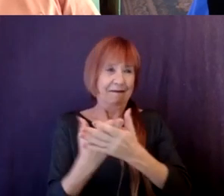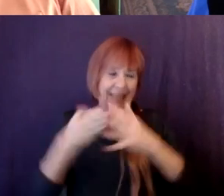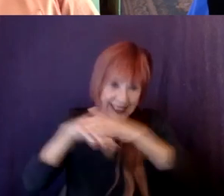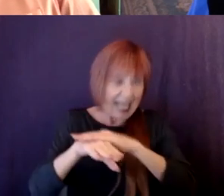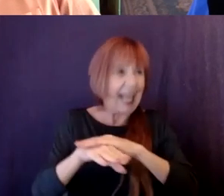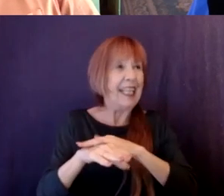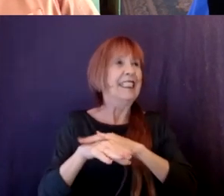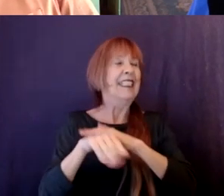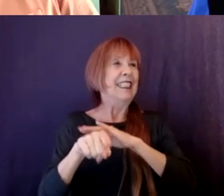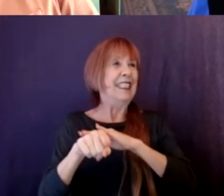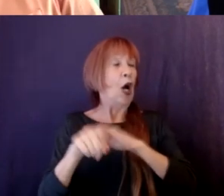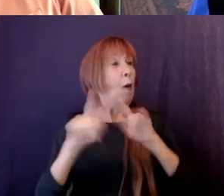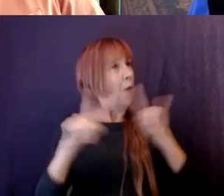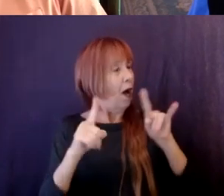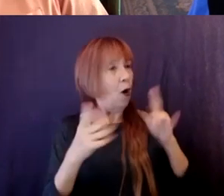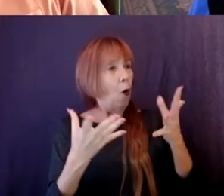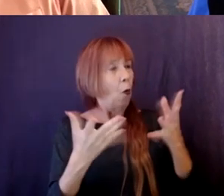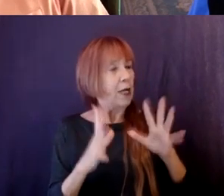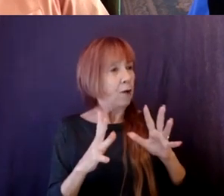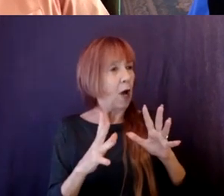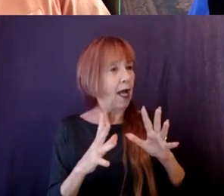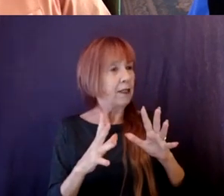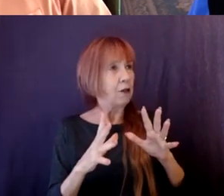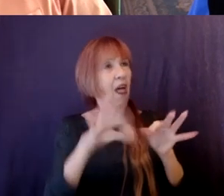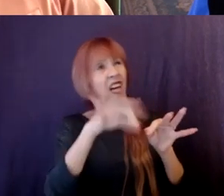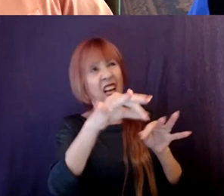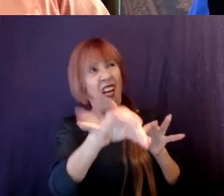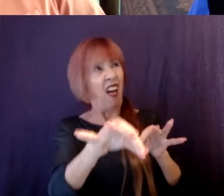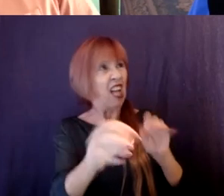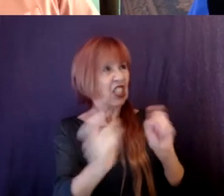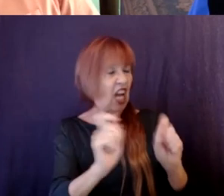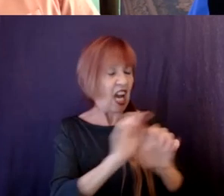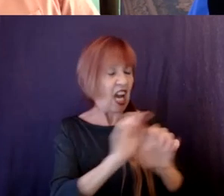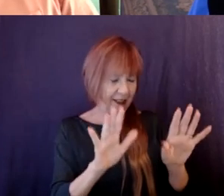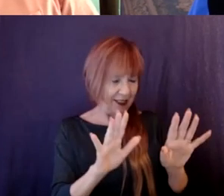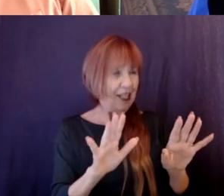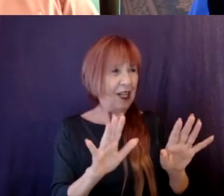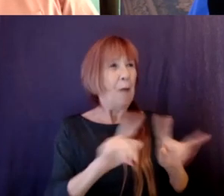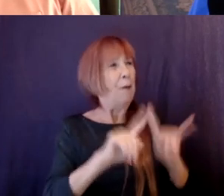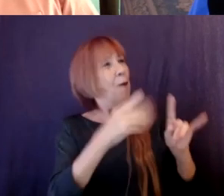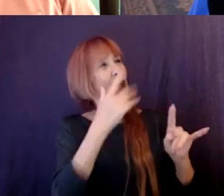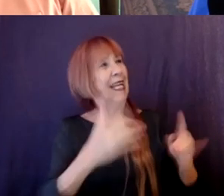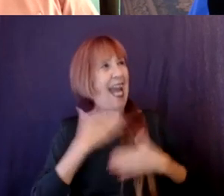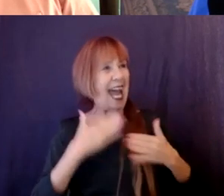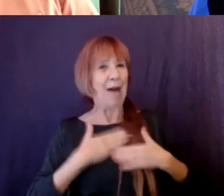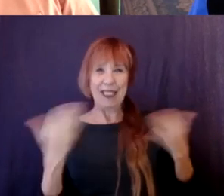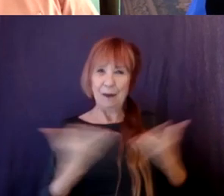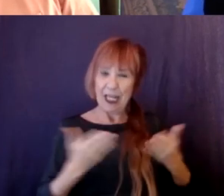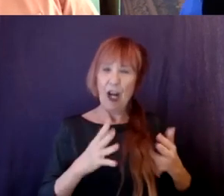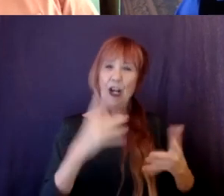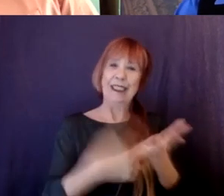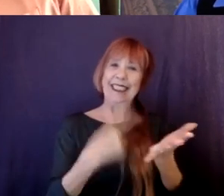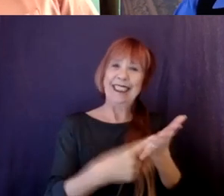but we didn't want to, you know, have to postpone and change, and right. Really happy to be here to talk about the film.